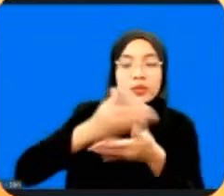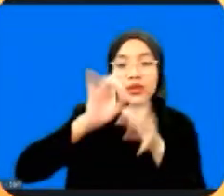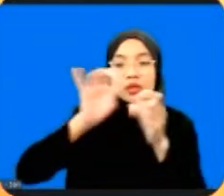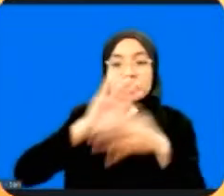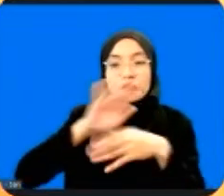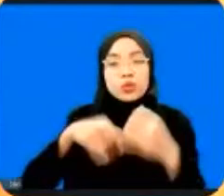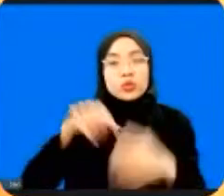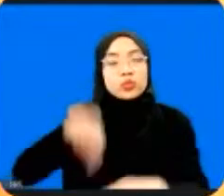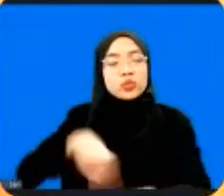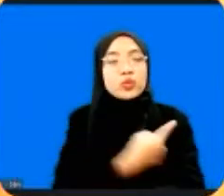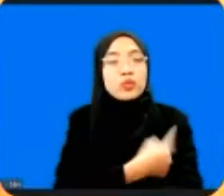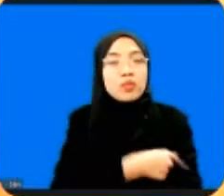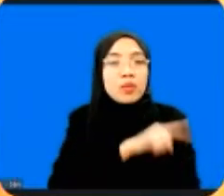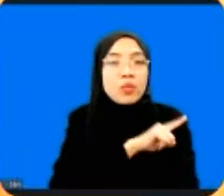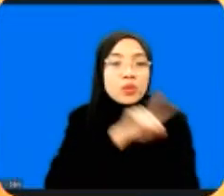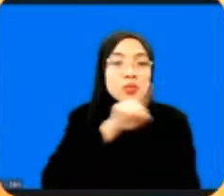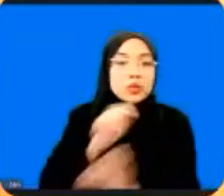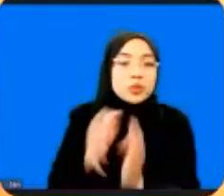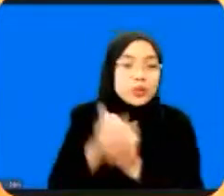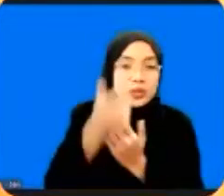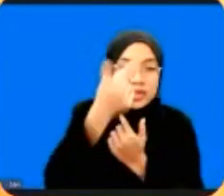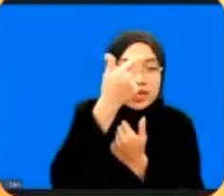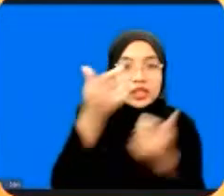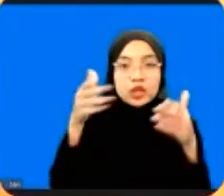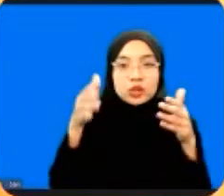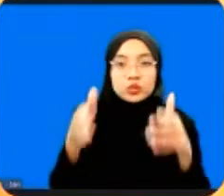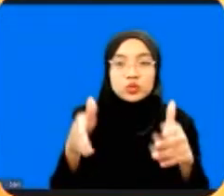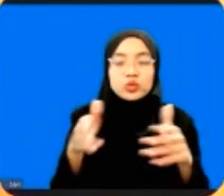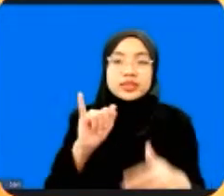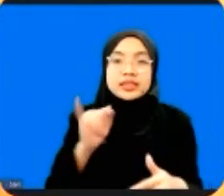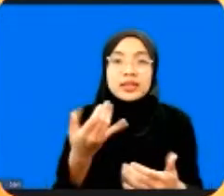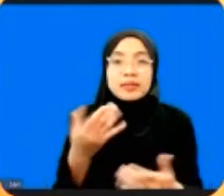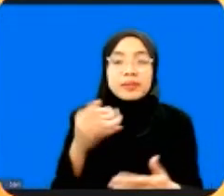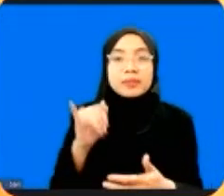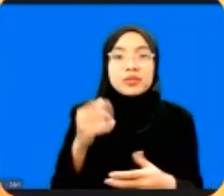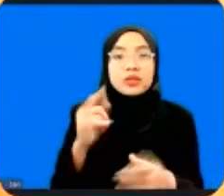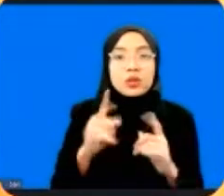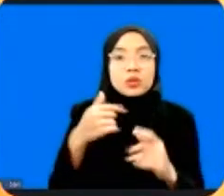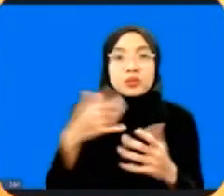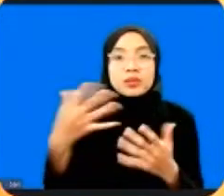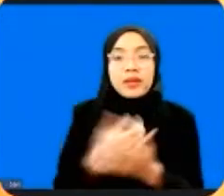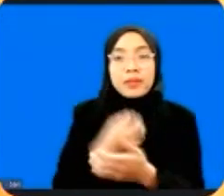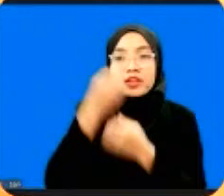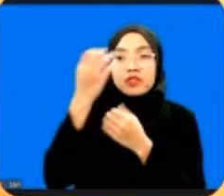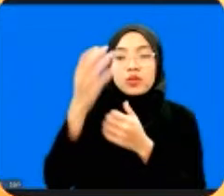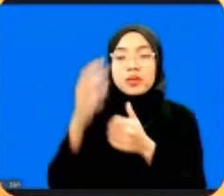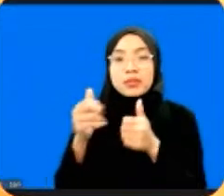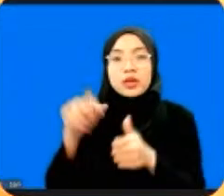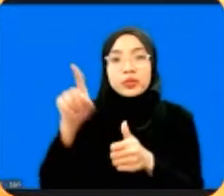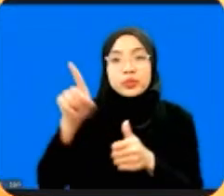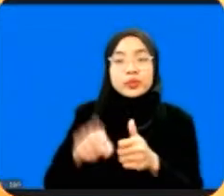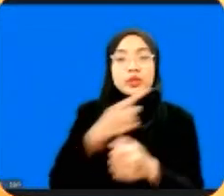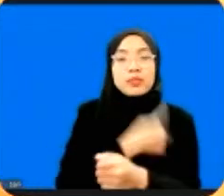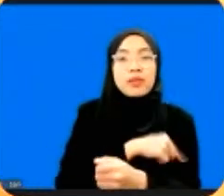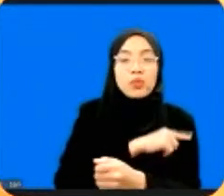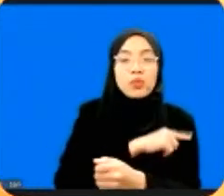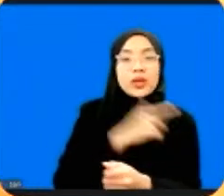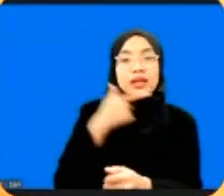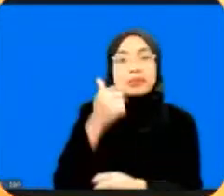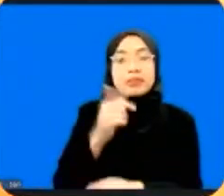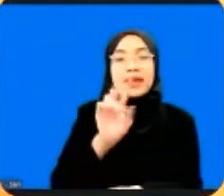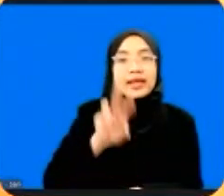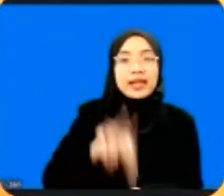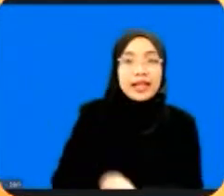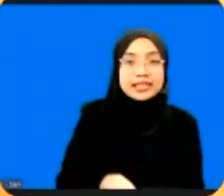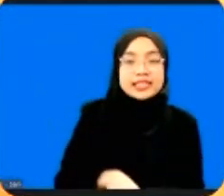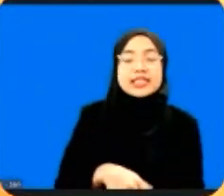the more information and better information. And internet access is also very important. The UN